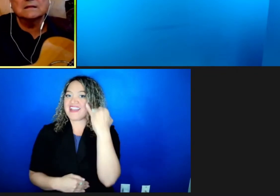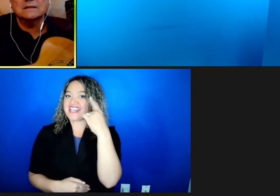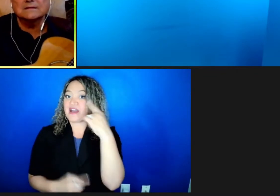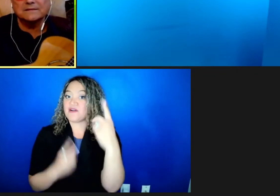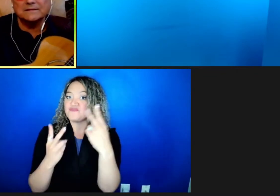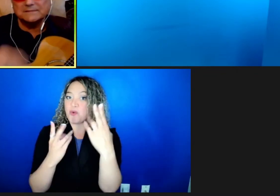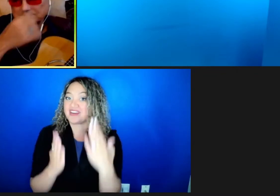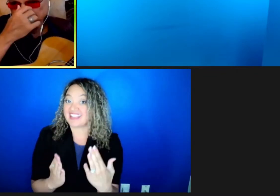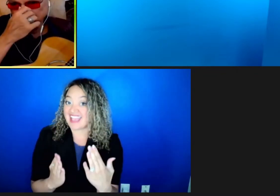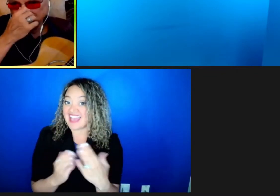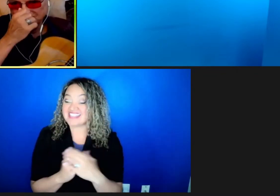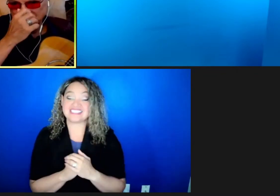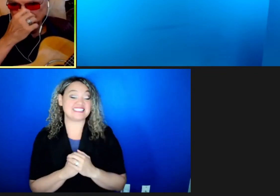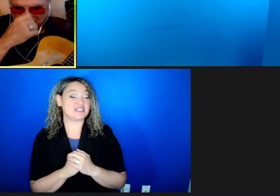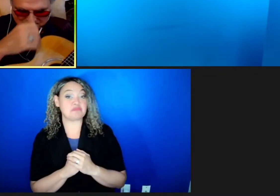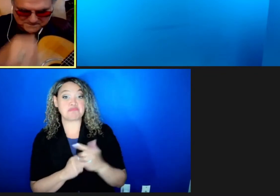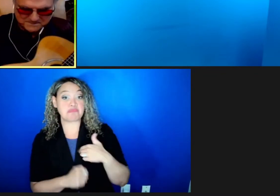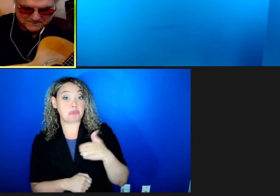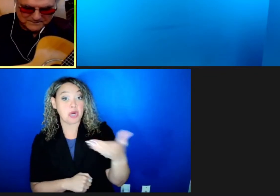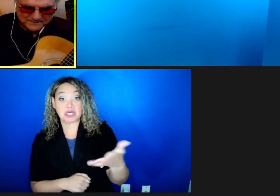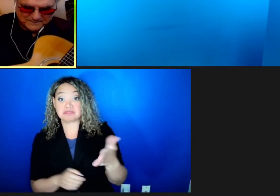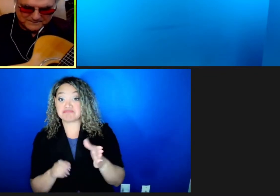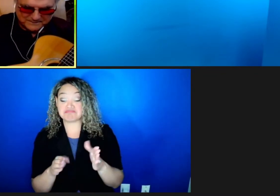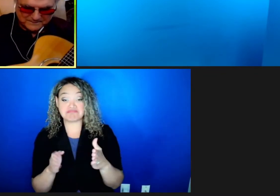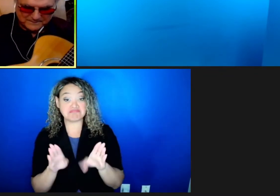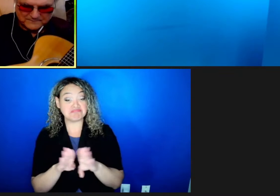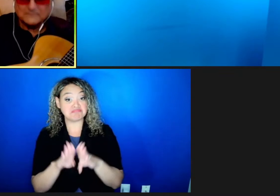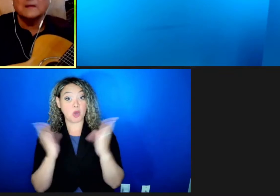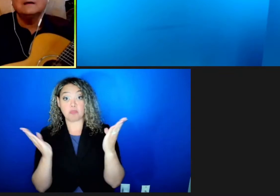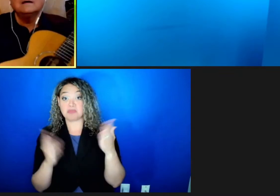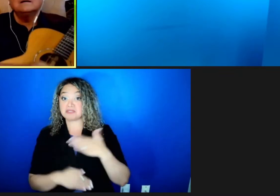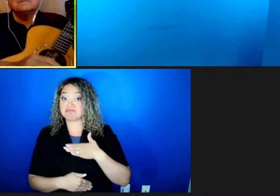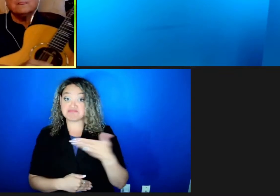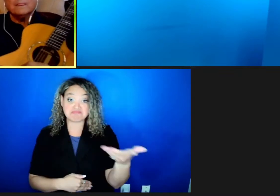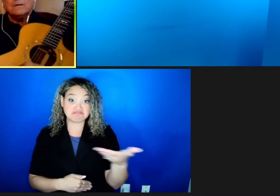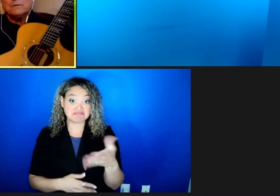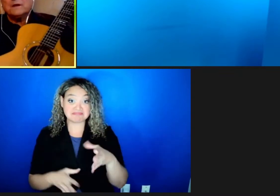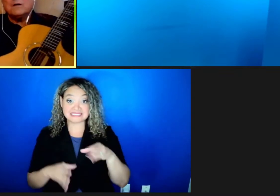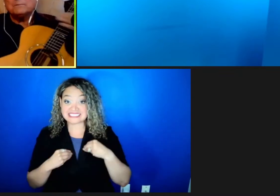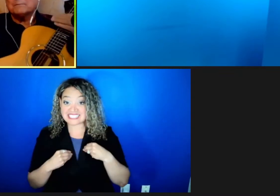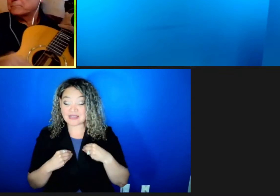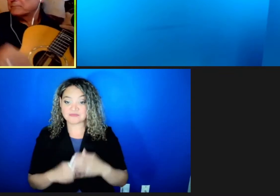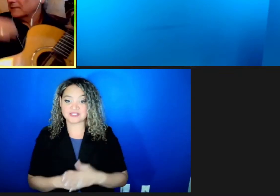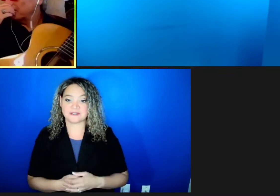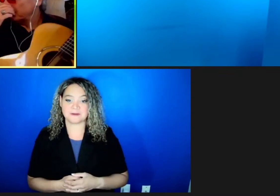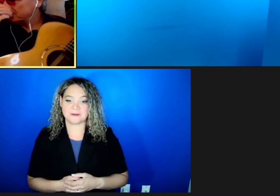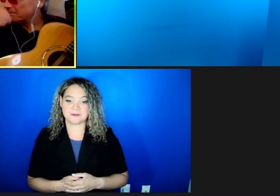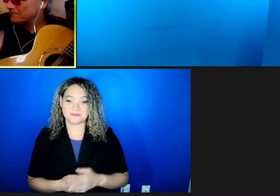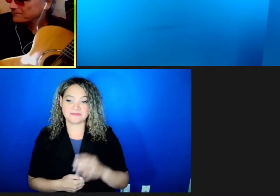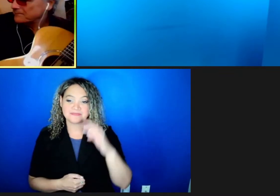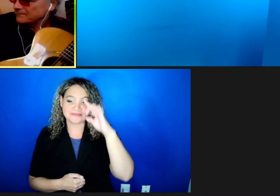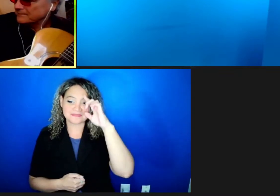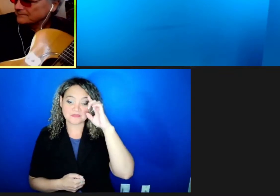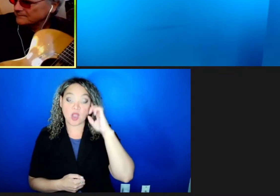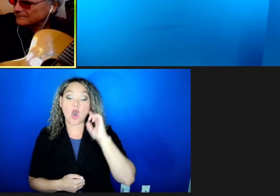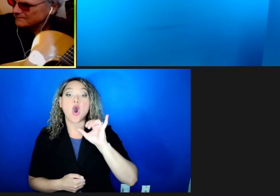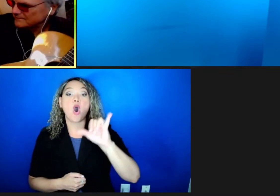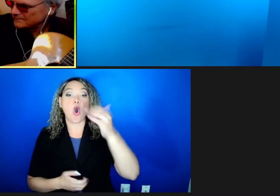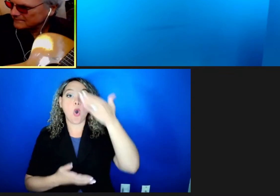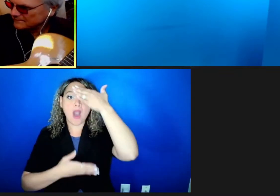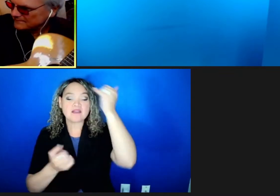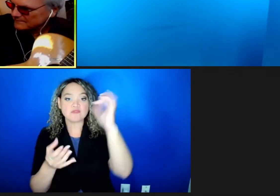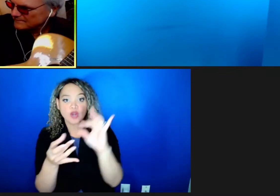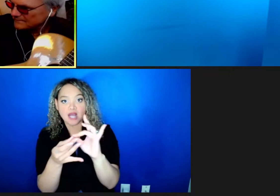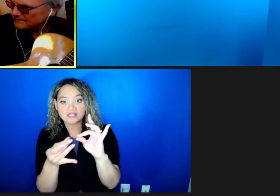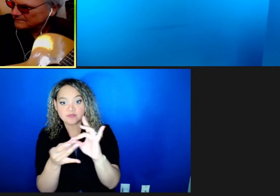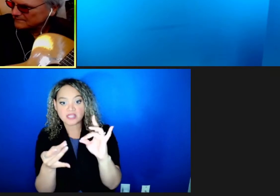Ideas for a guest, we're welcome. We're open to all those recommendations. Well, By the way, go ahead. I forgot to mention, we